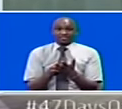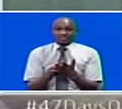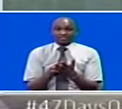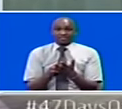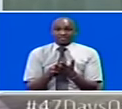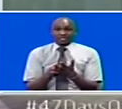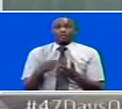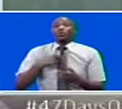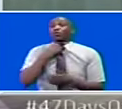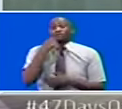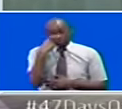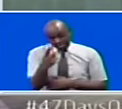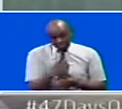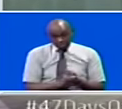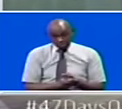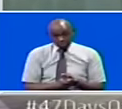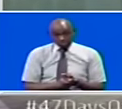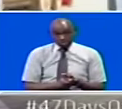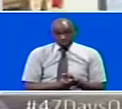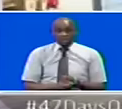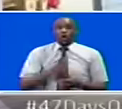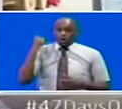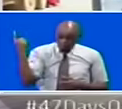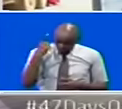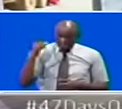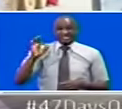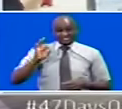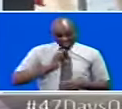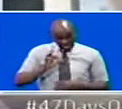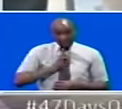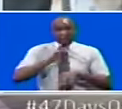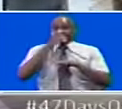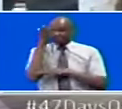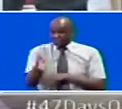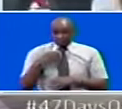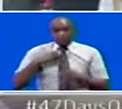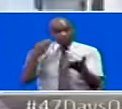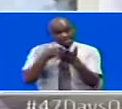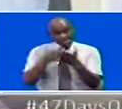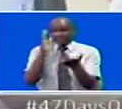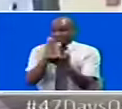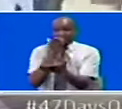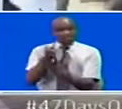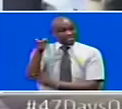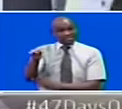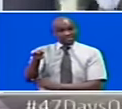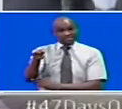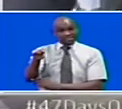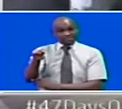But I want to tell you as a fact that the only staff that were affected were from the finance department.